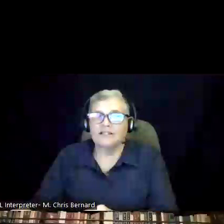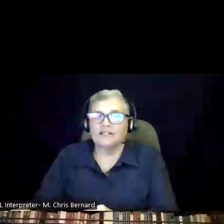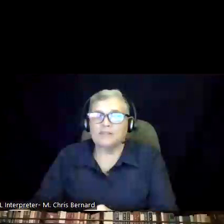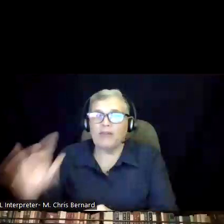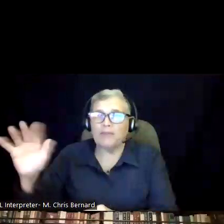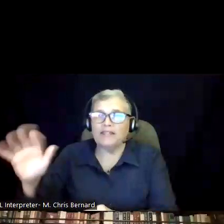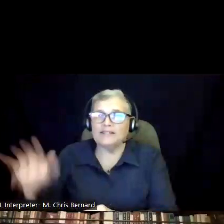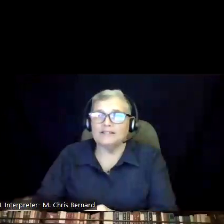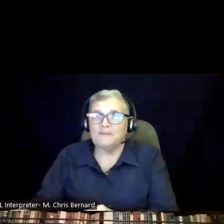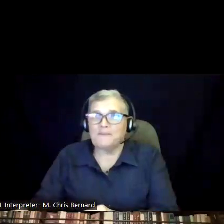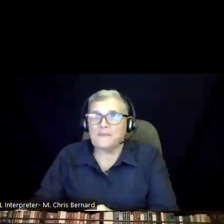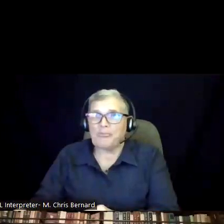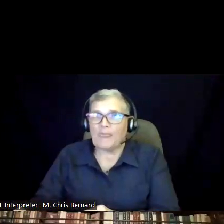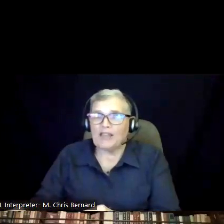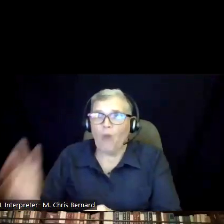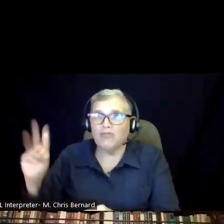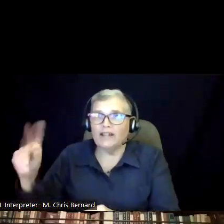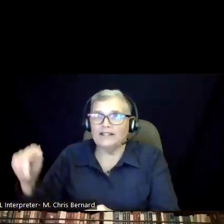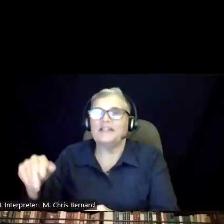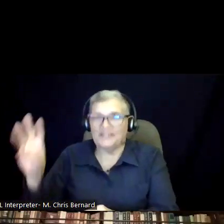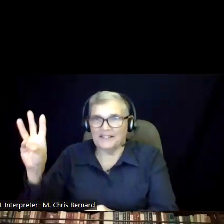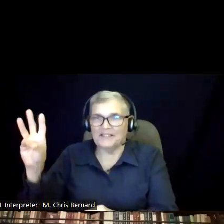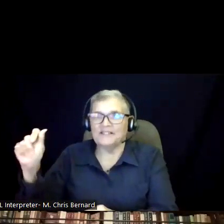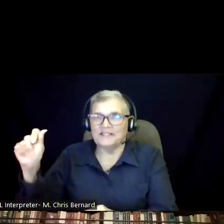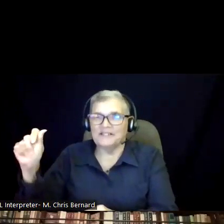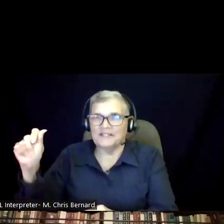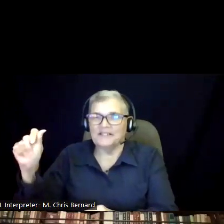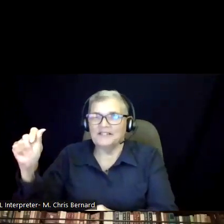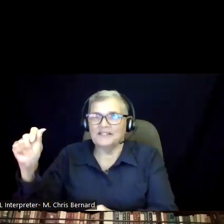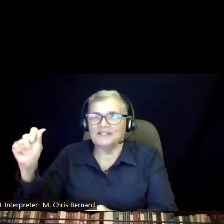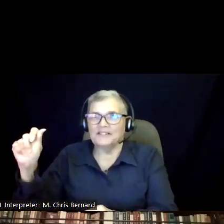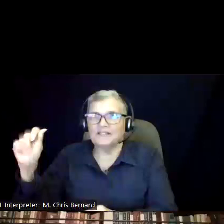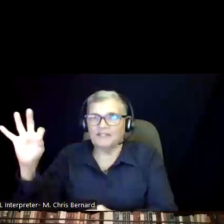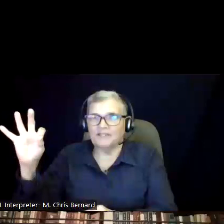To ensure Spell that we're please. WAFWA,